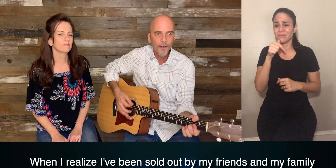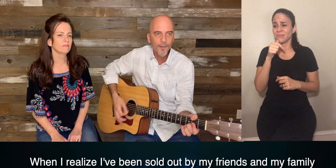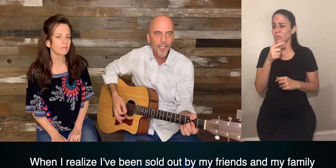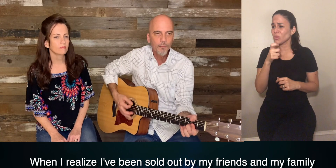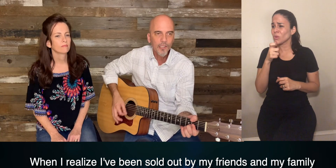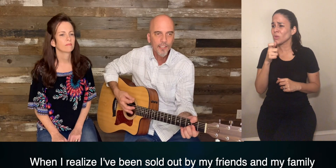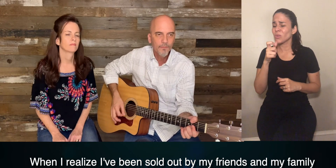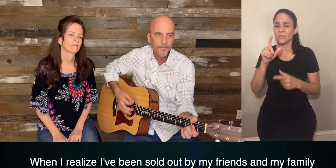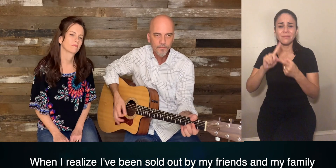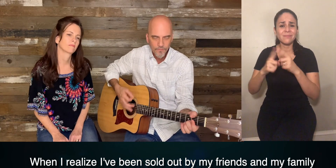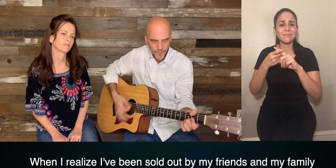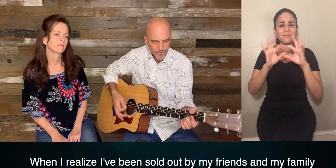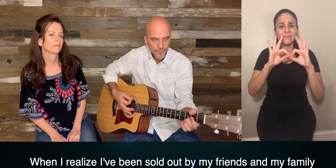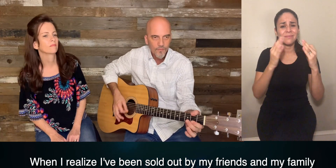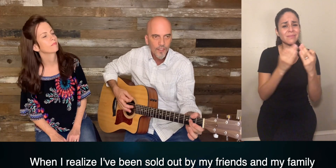and my family,